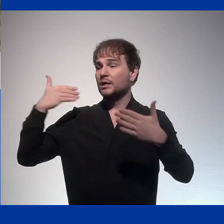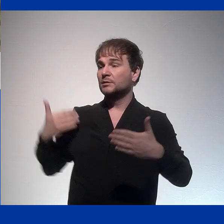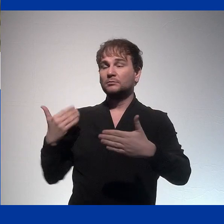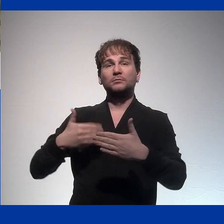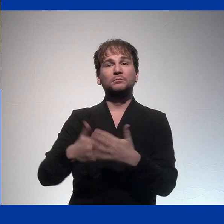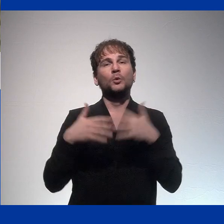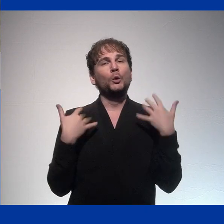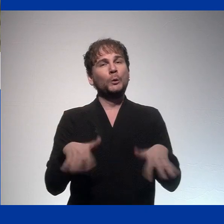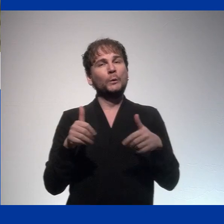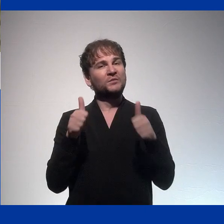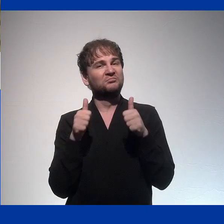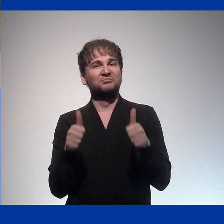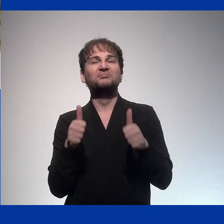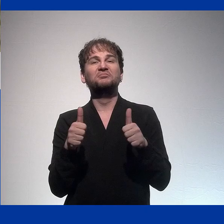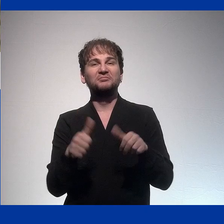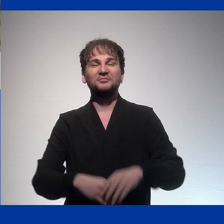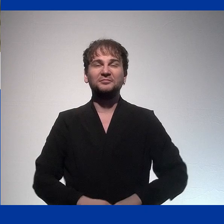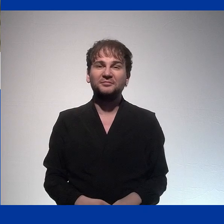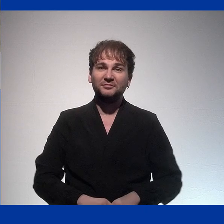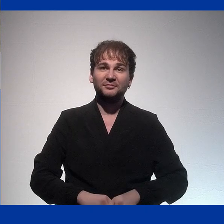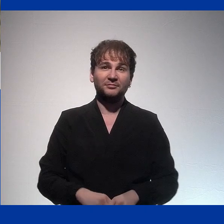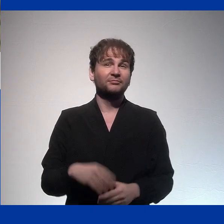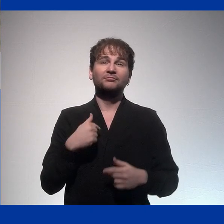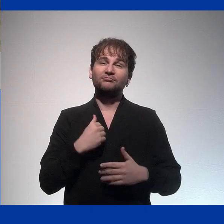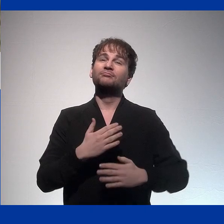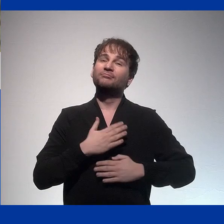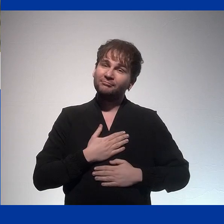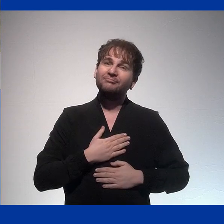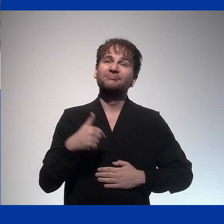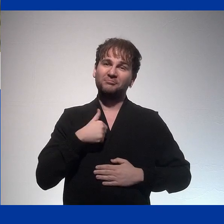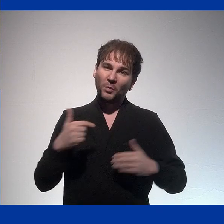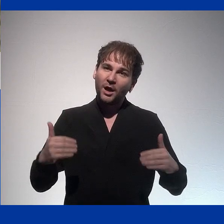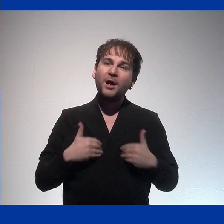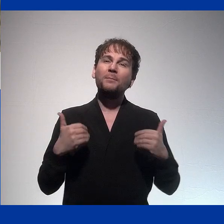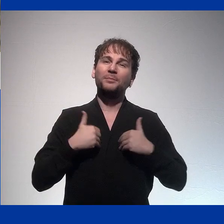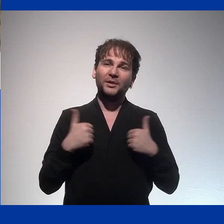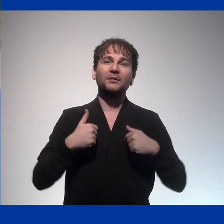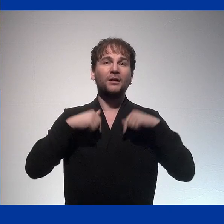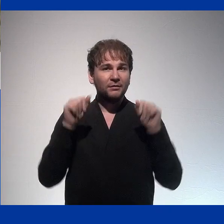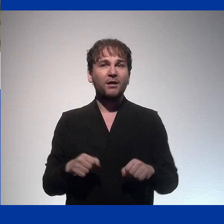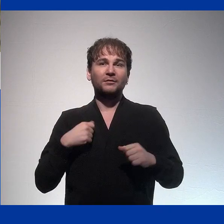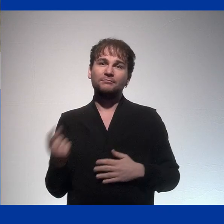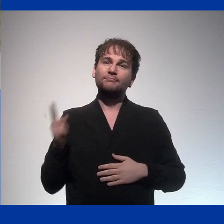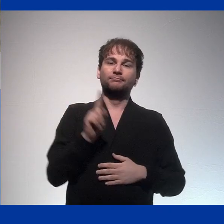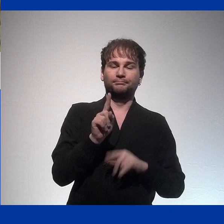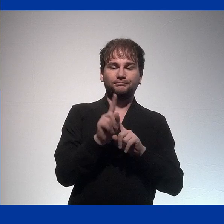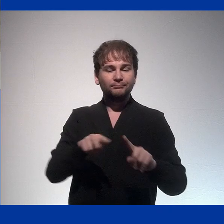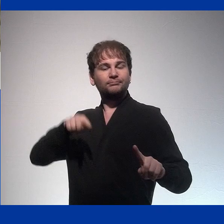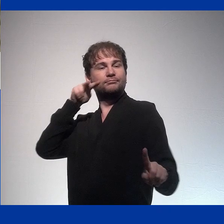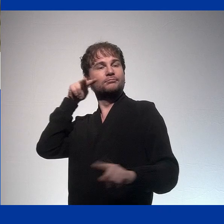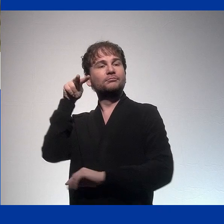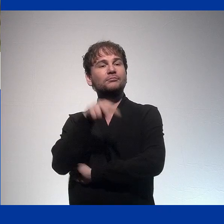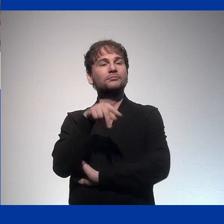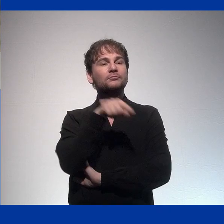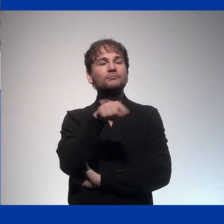talk from the perspective of youth worker. It's one of my favorite roles that I have. And I really like the quote in the